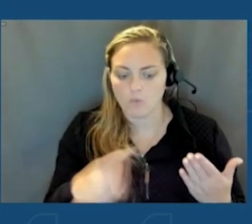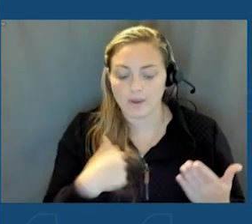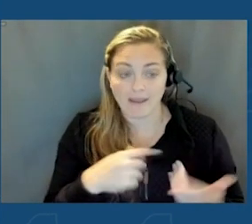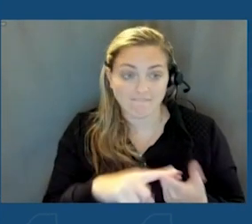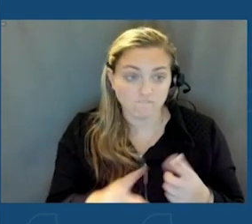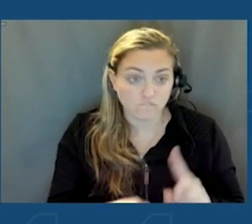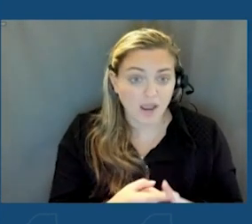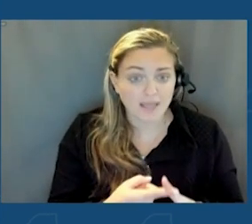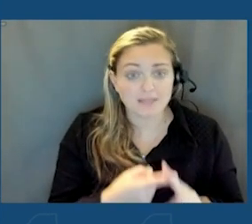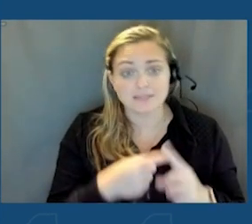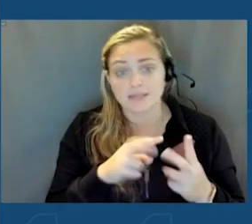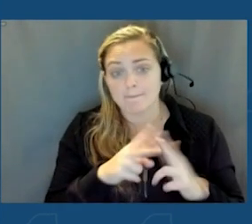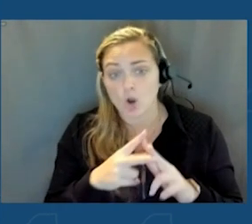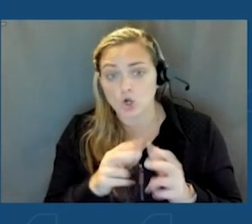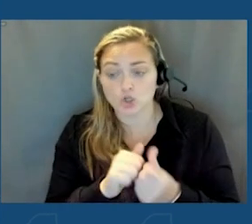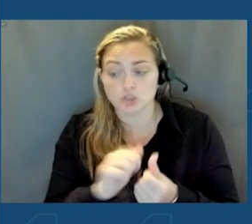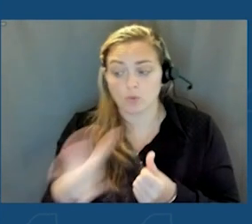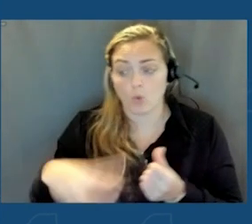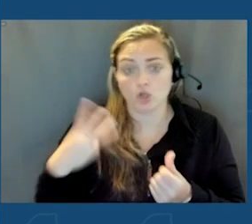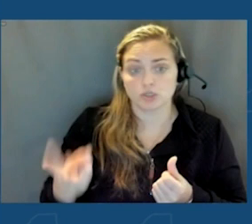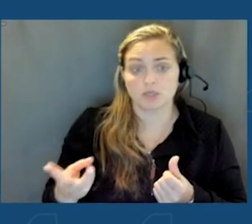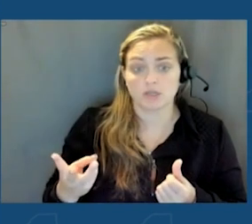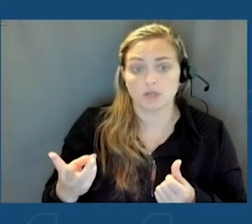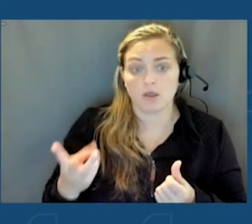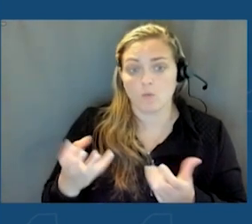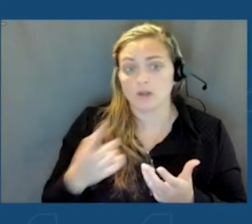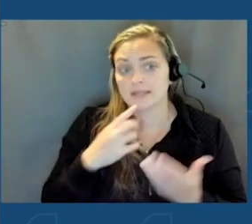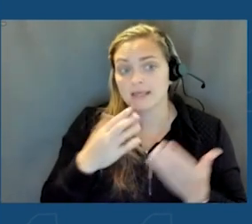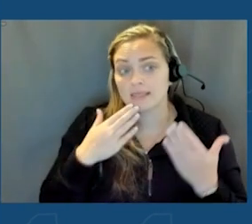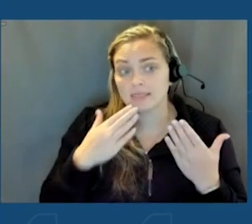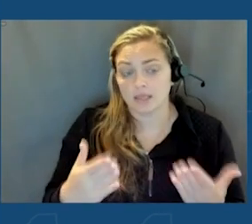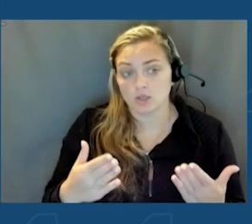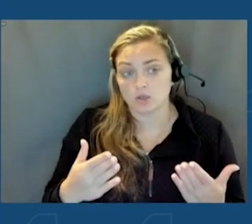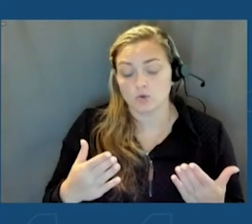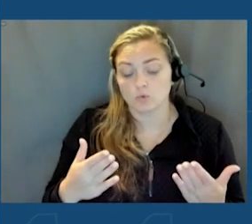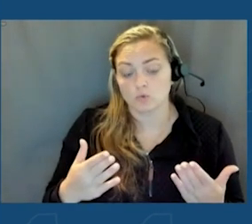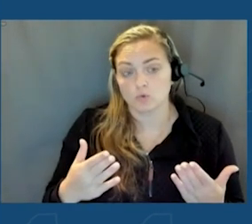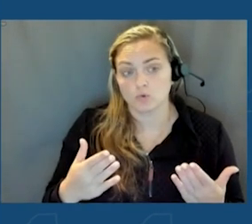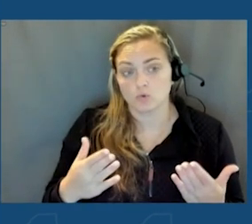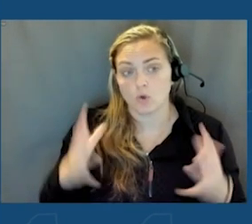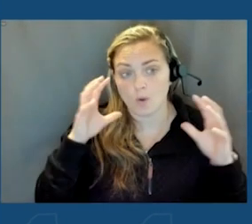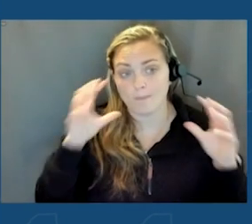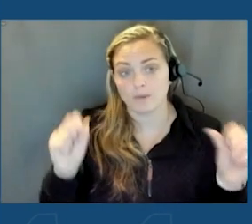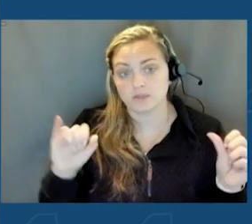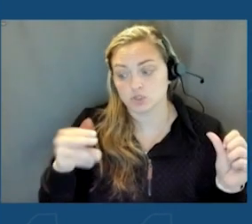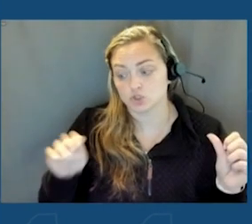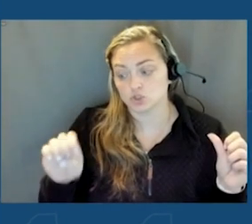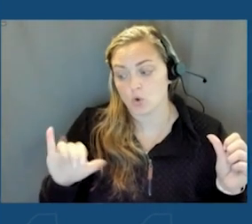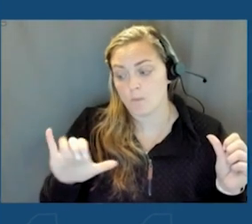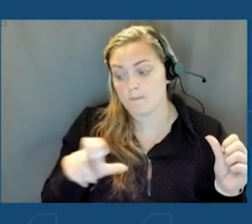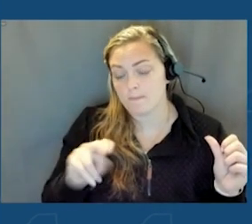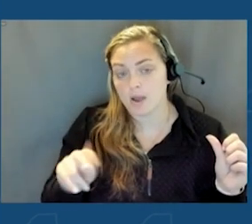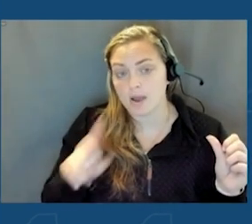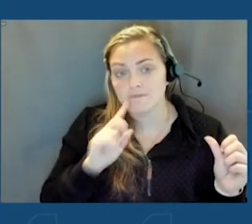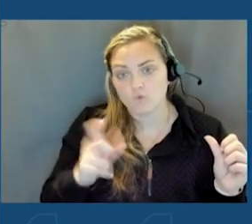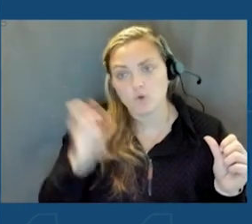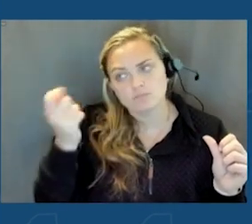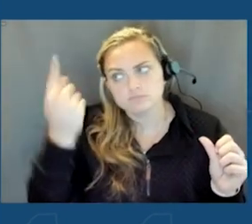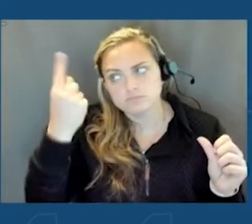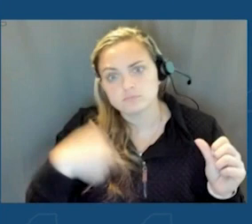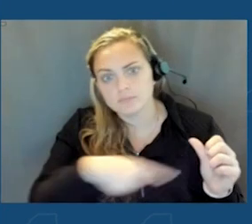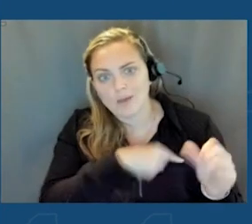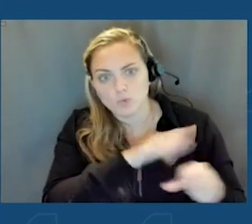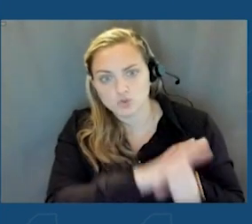and partners in Washington. And I want to start by thanking President Joe Biden for understanding the stress